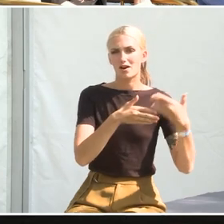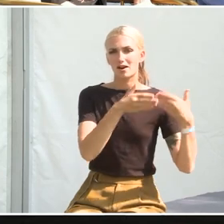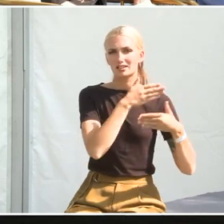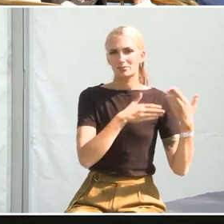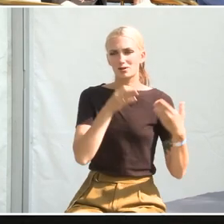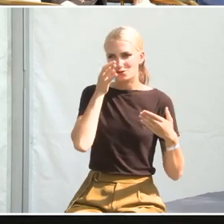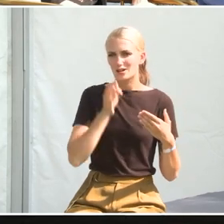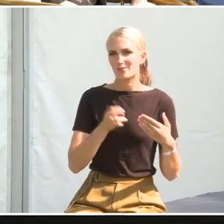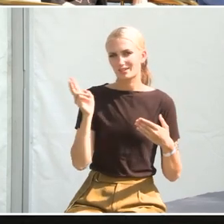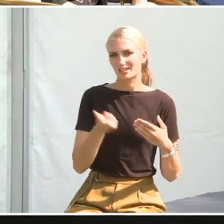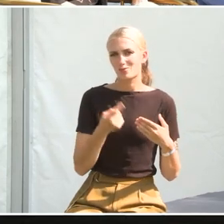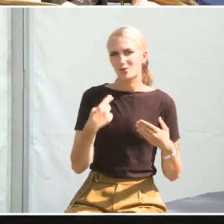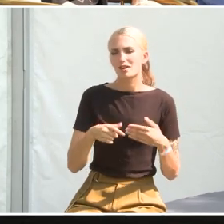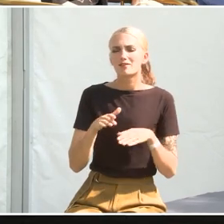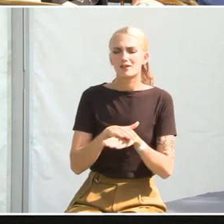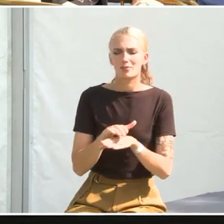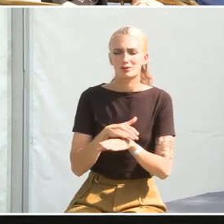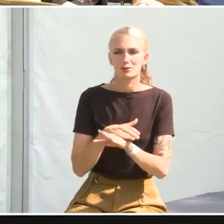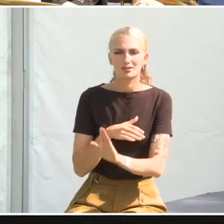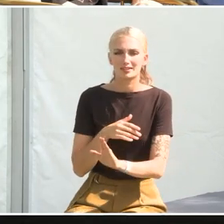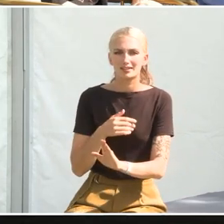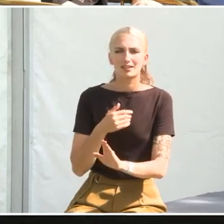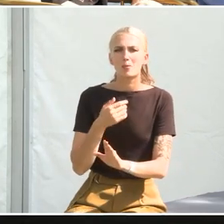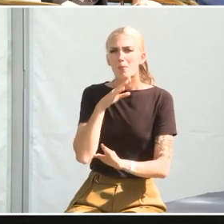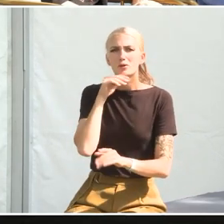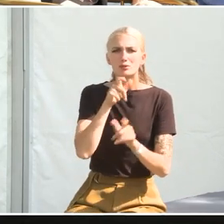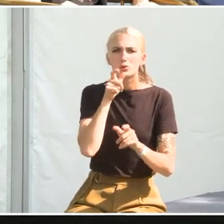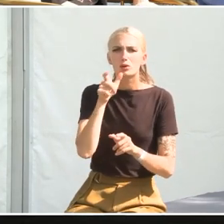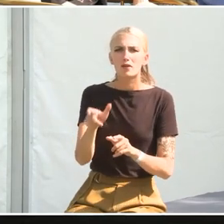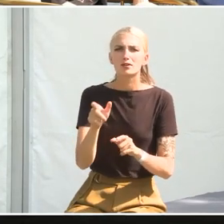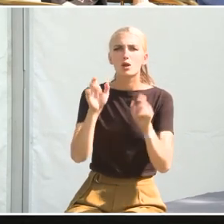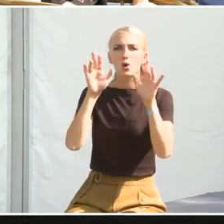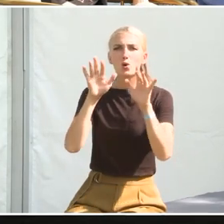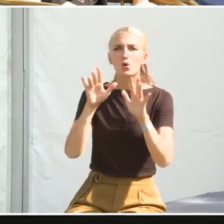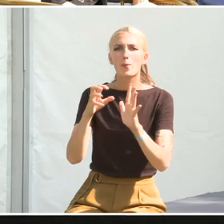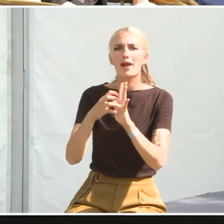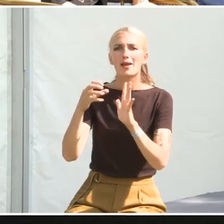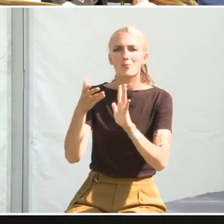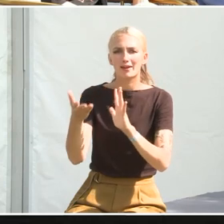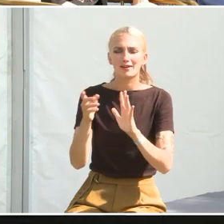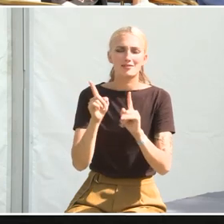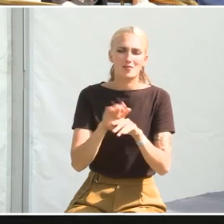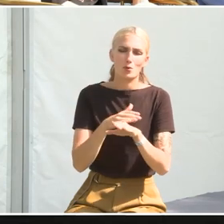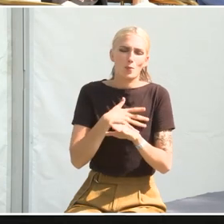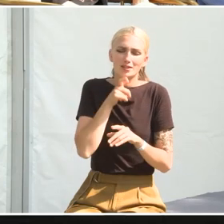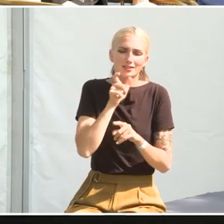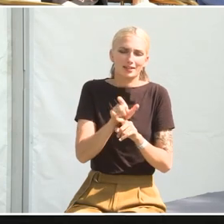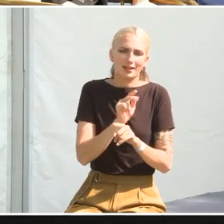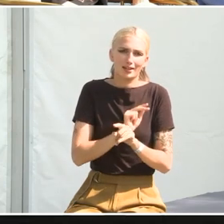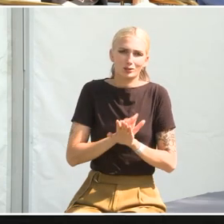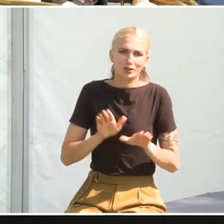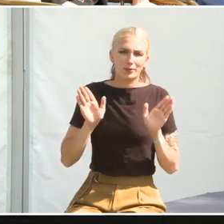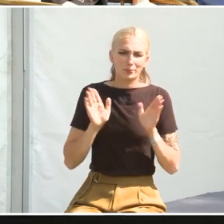that. No, but sorry, not my words, but others were. But Katariina, there's some